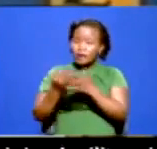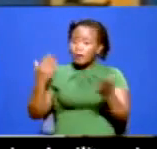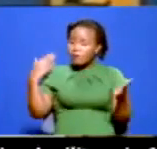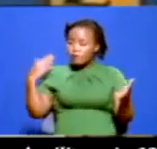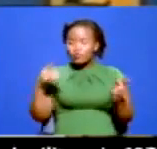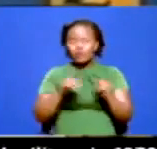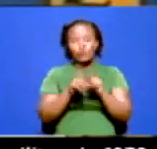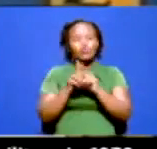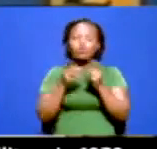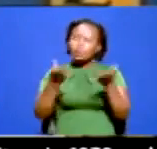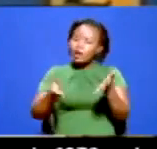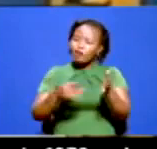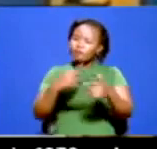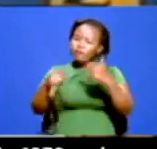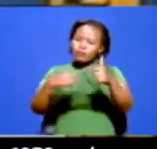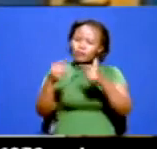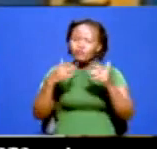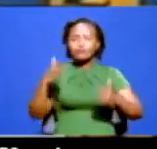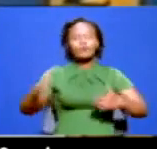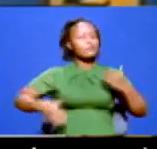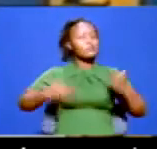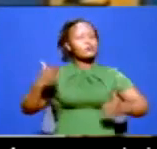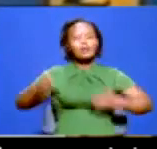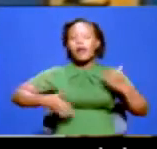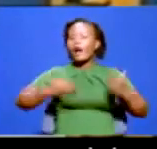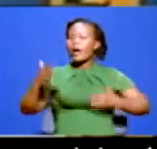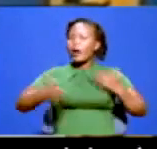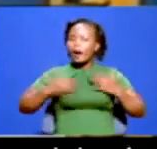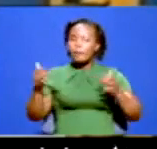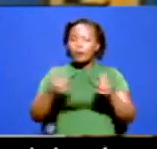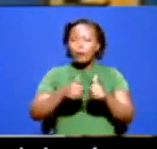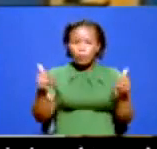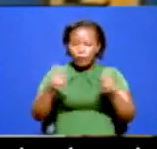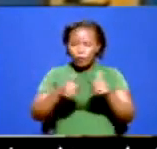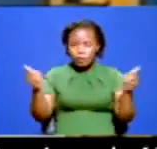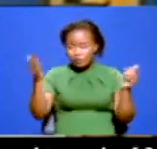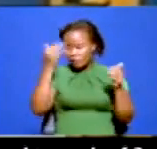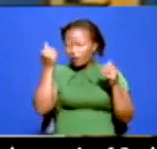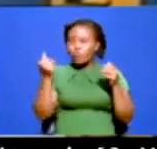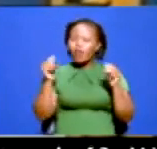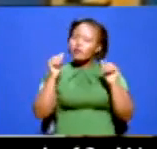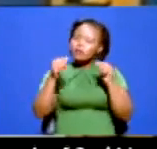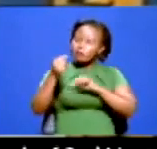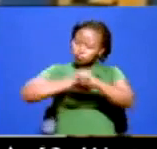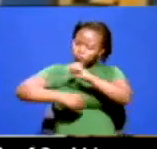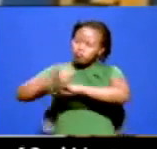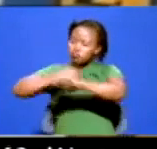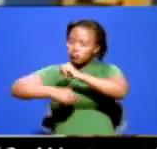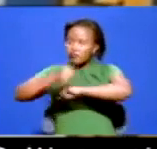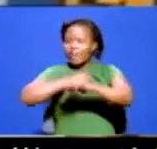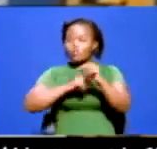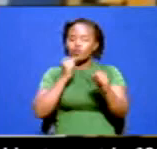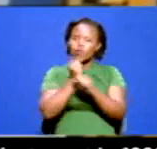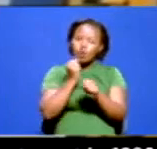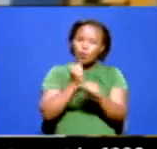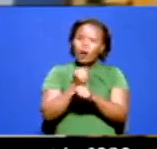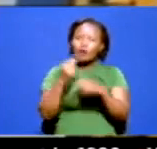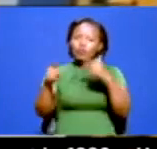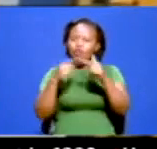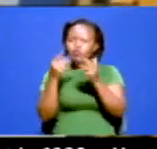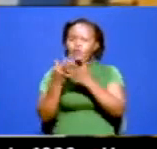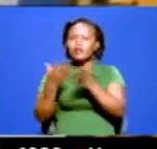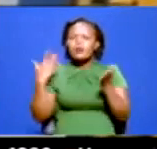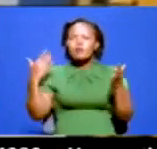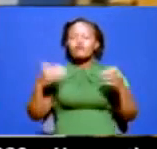there, are very happy about this. They can see something is working, something that has been dead for so many